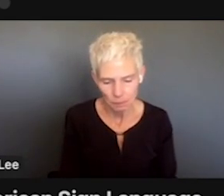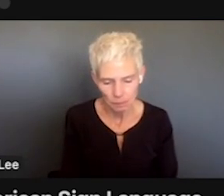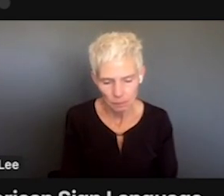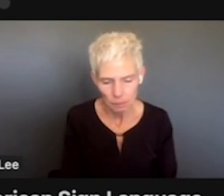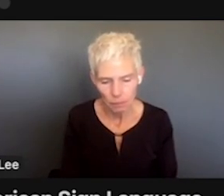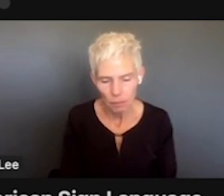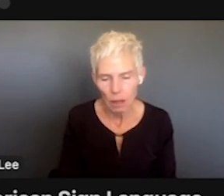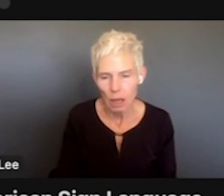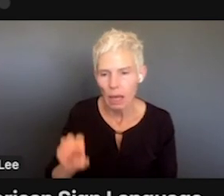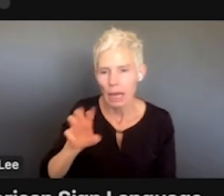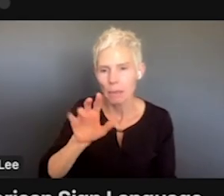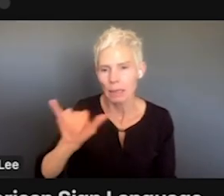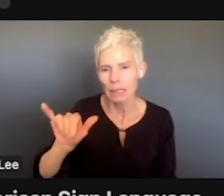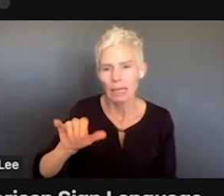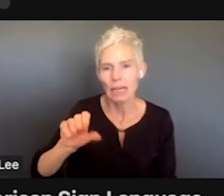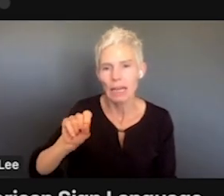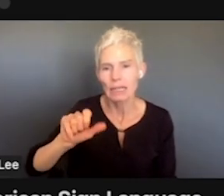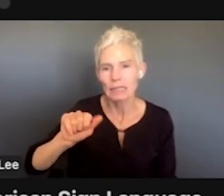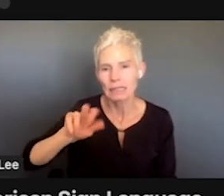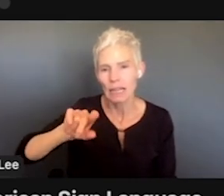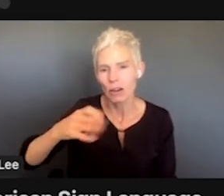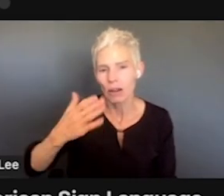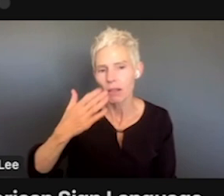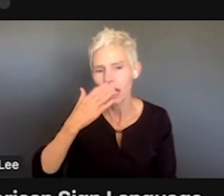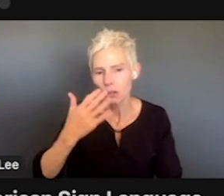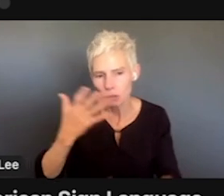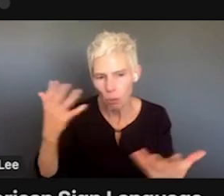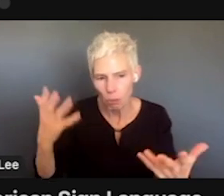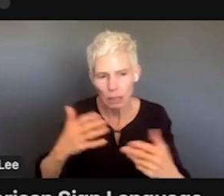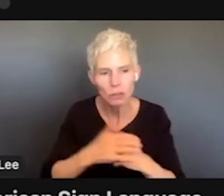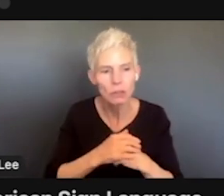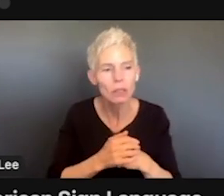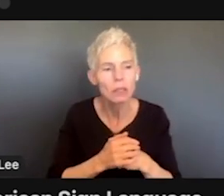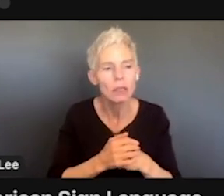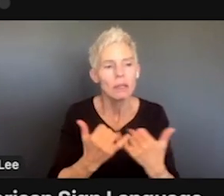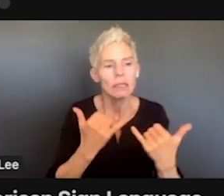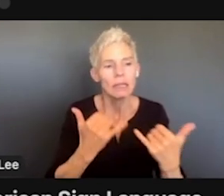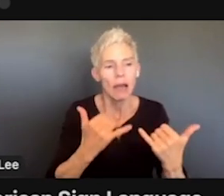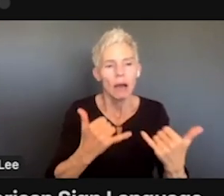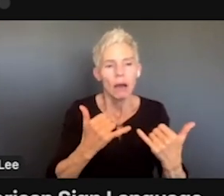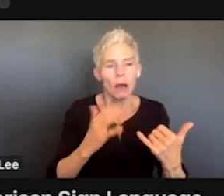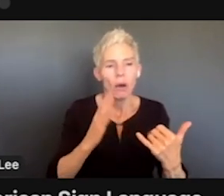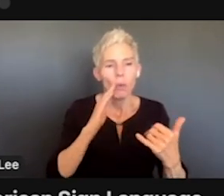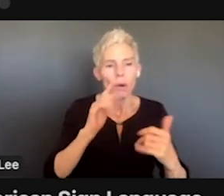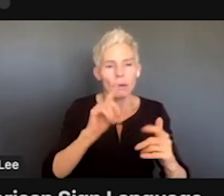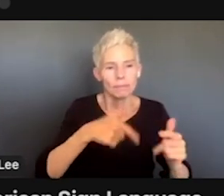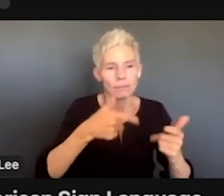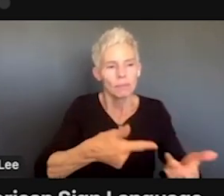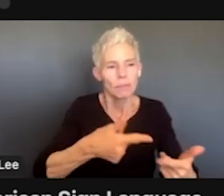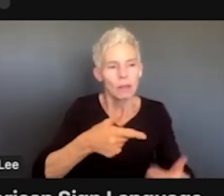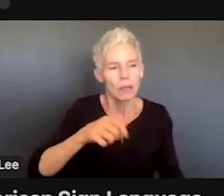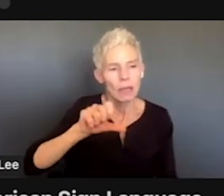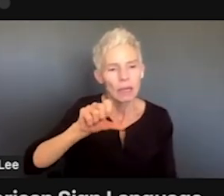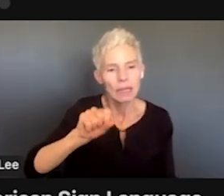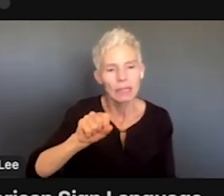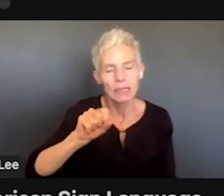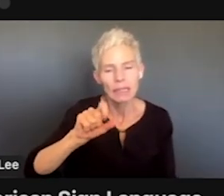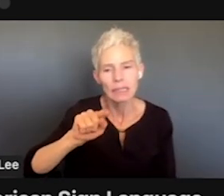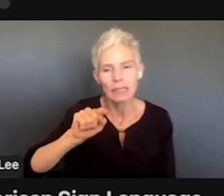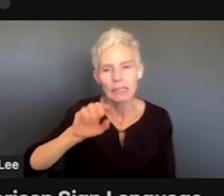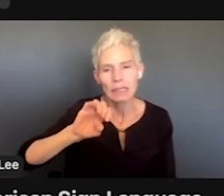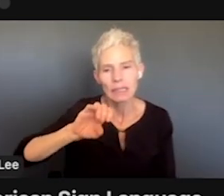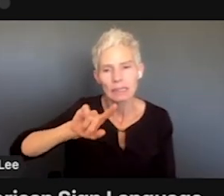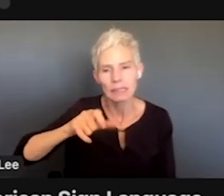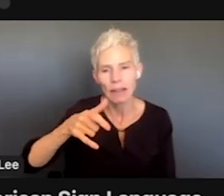Emily, Sarah, thank you very, very much. We are going to turn this to Stephanie Hepburn